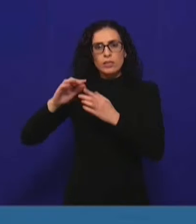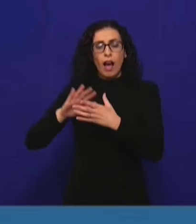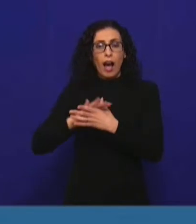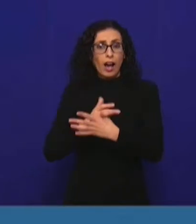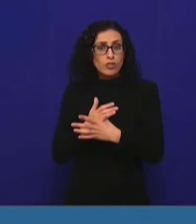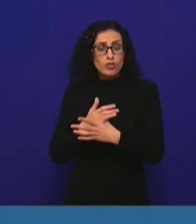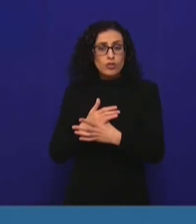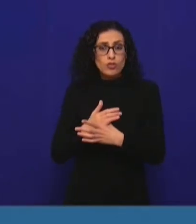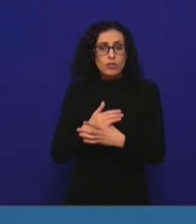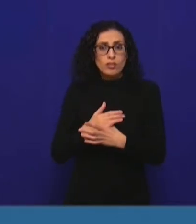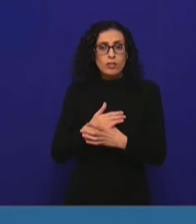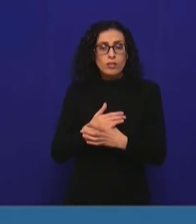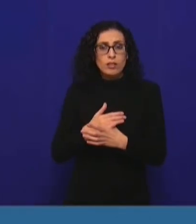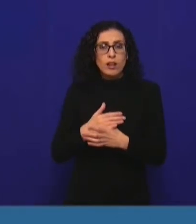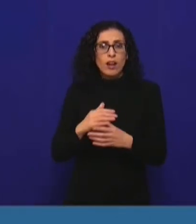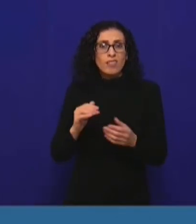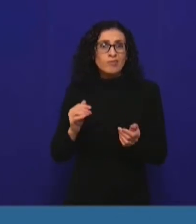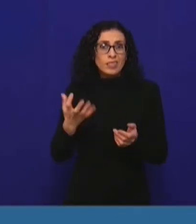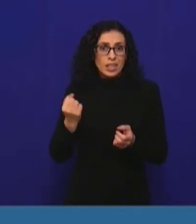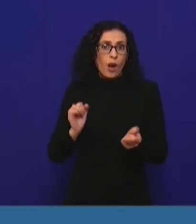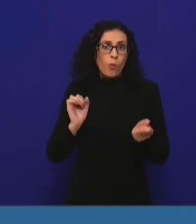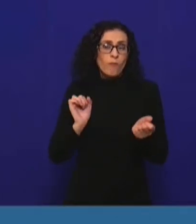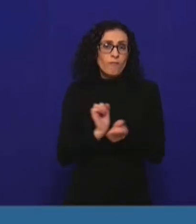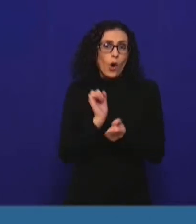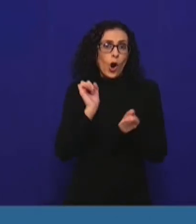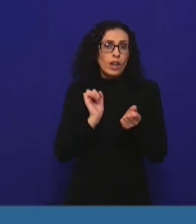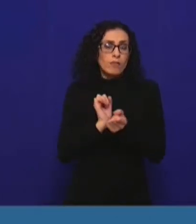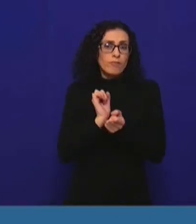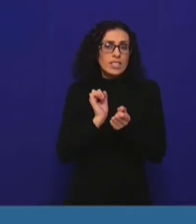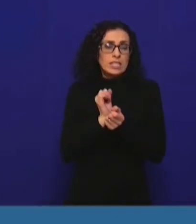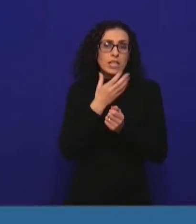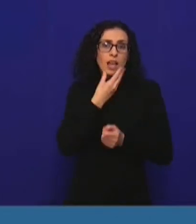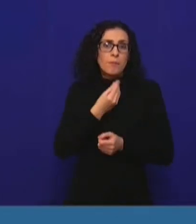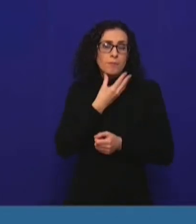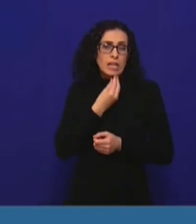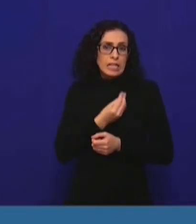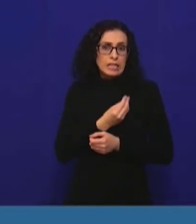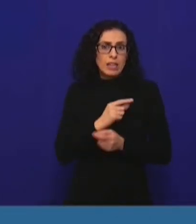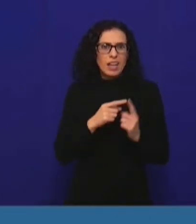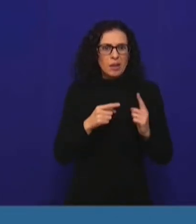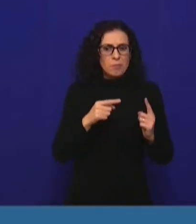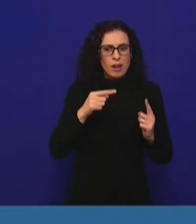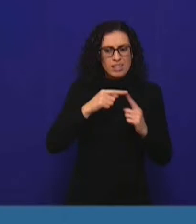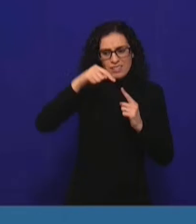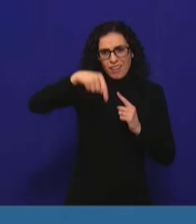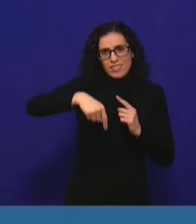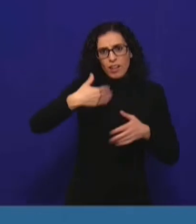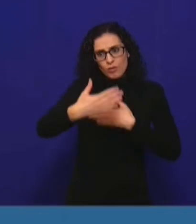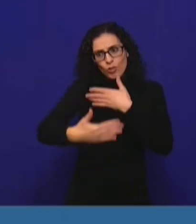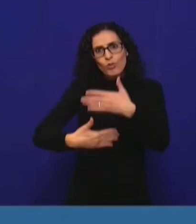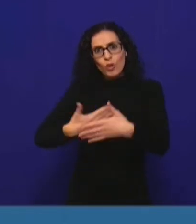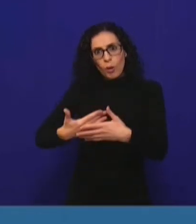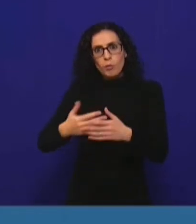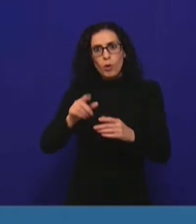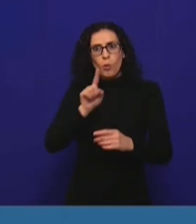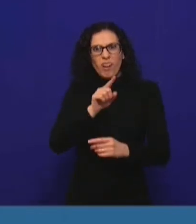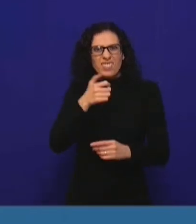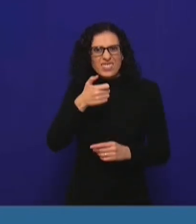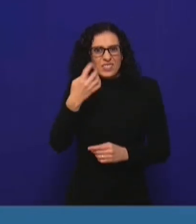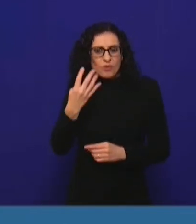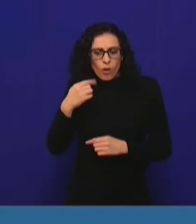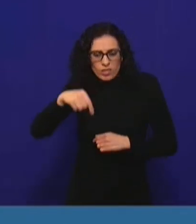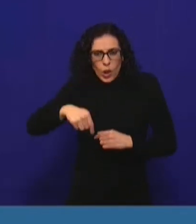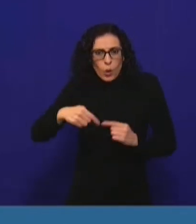riżultat tal-festi. L-spillover jekk tista' sejħilek għadna nesperjenzaw llum b'164